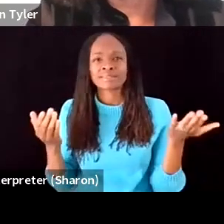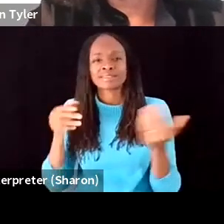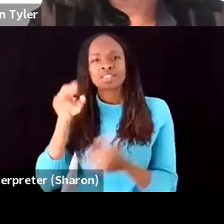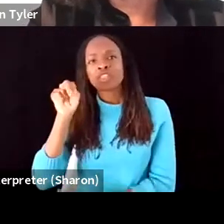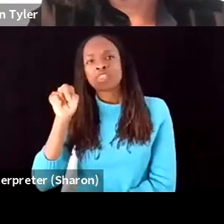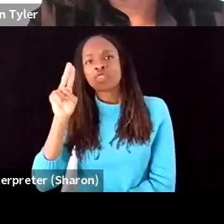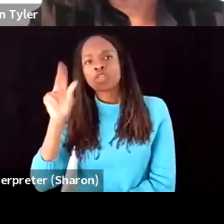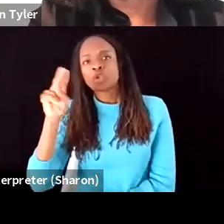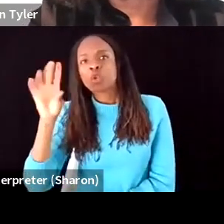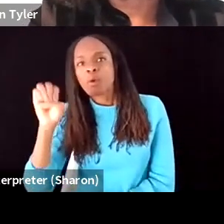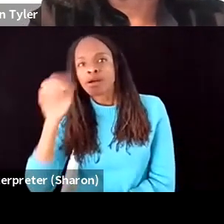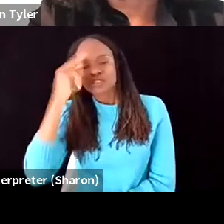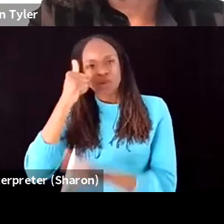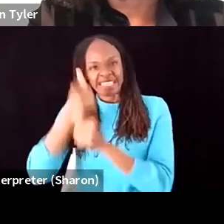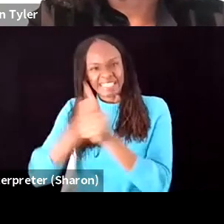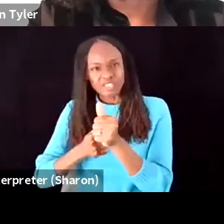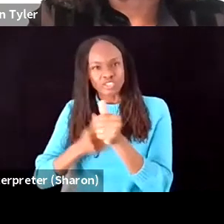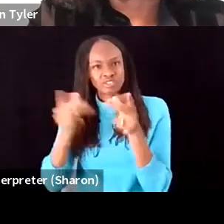nuances of each market.